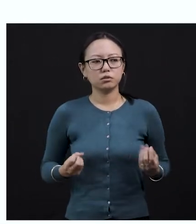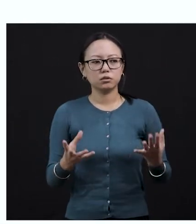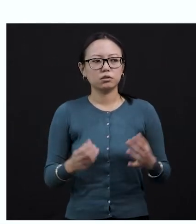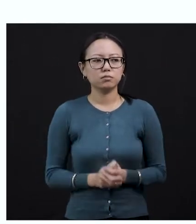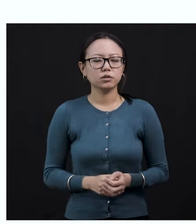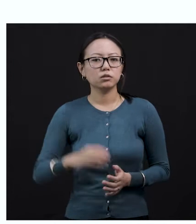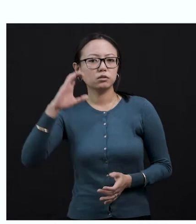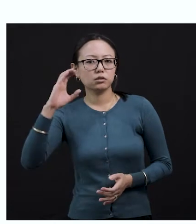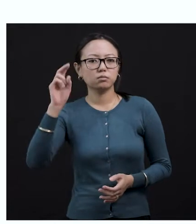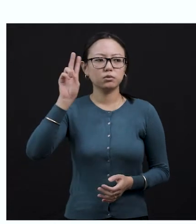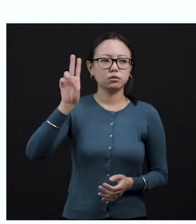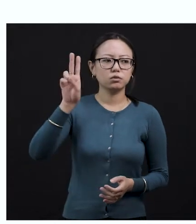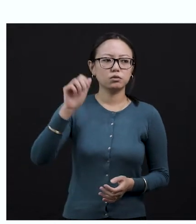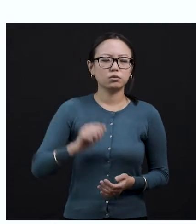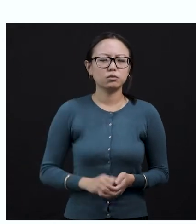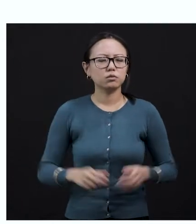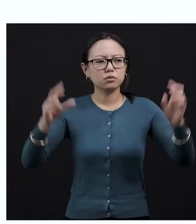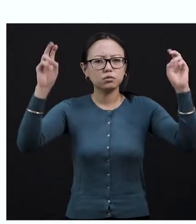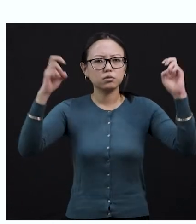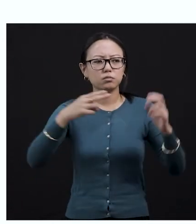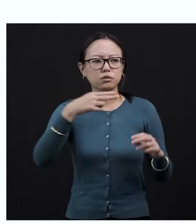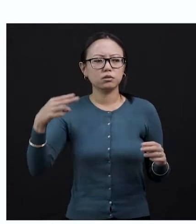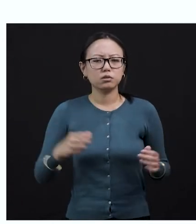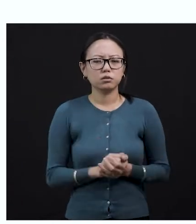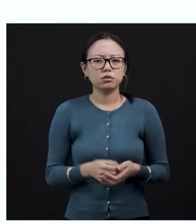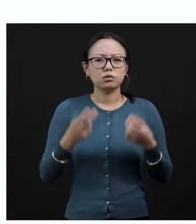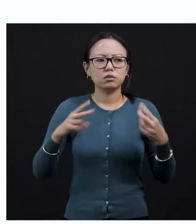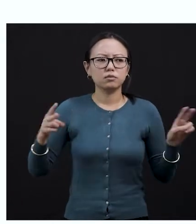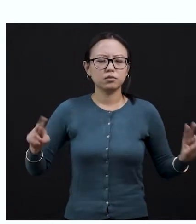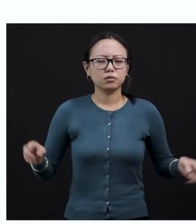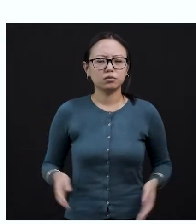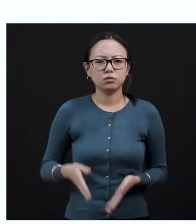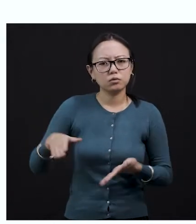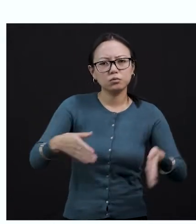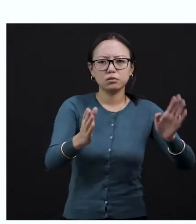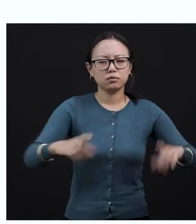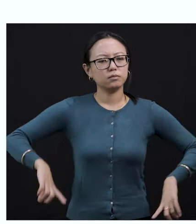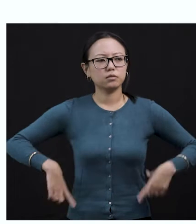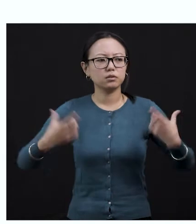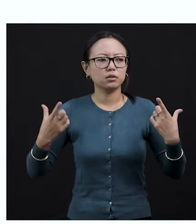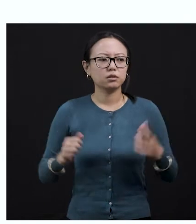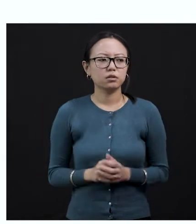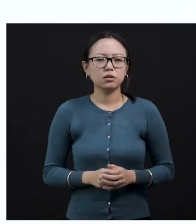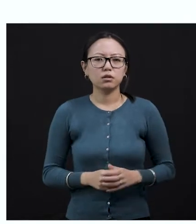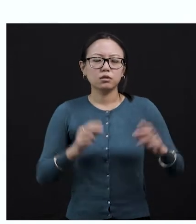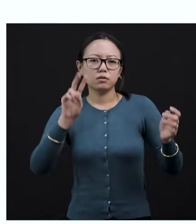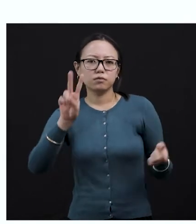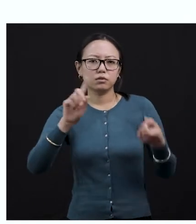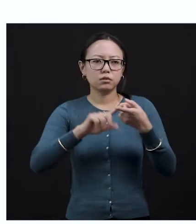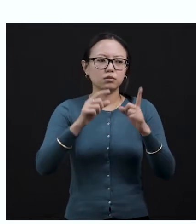2, Different Ways of Life, the Vedic Period and Chalcolithic Settlements.